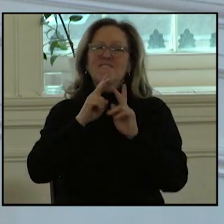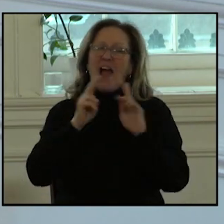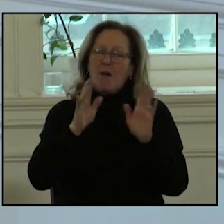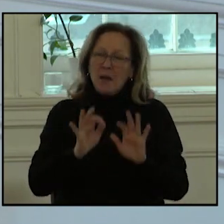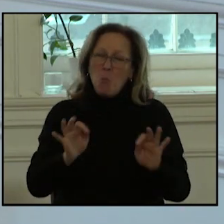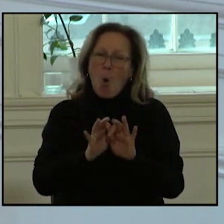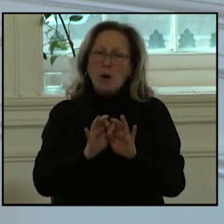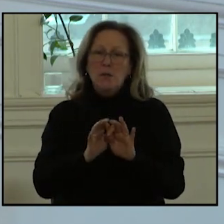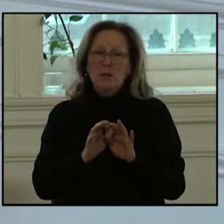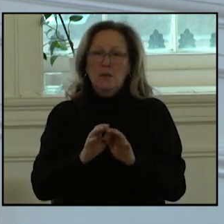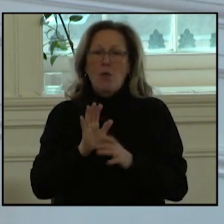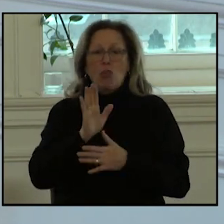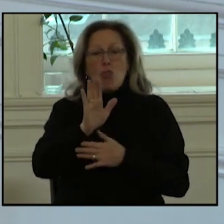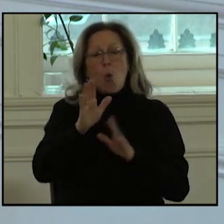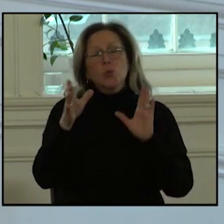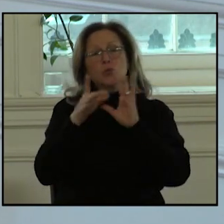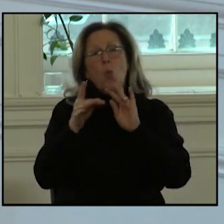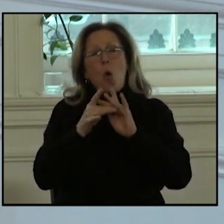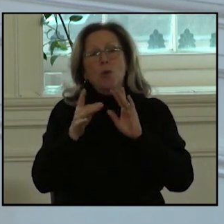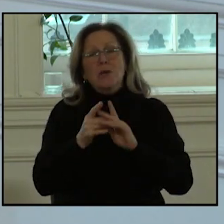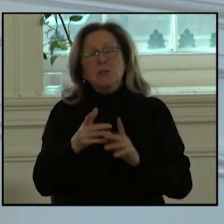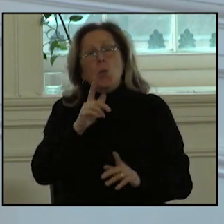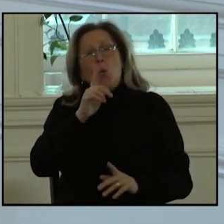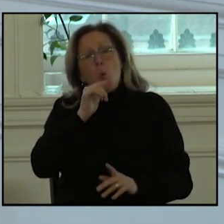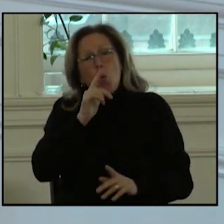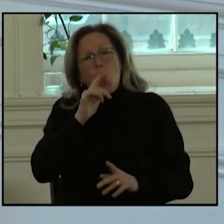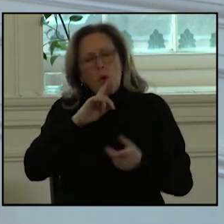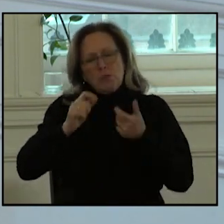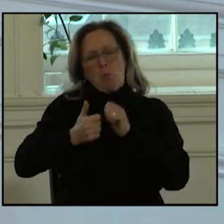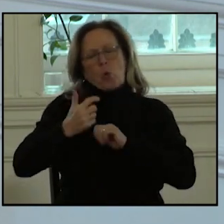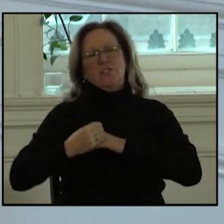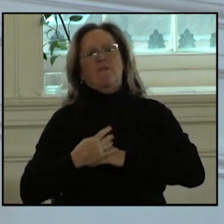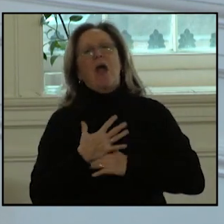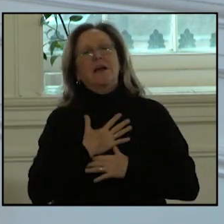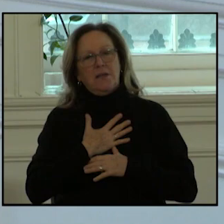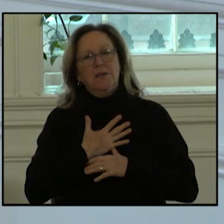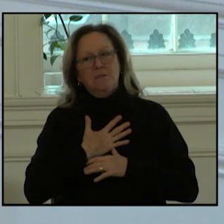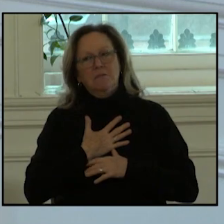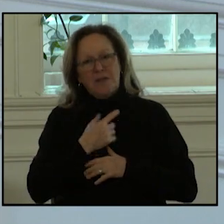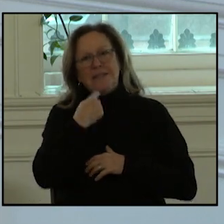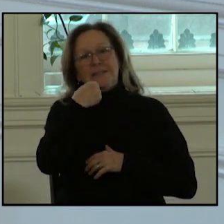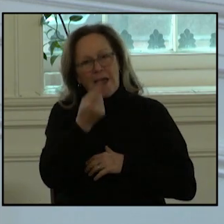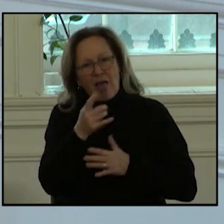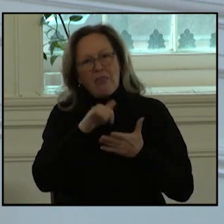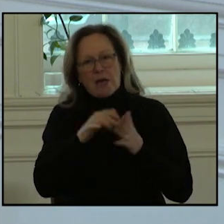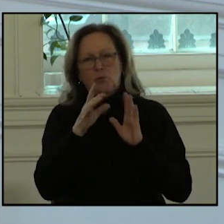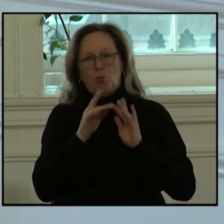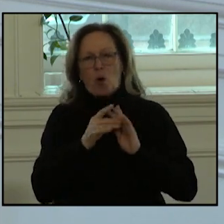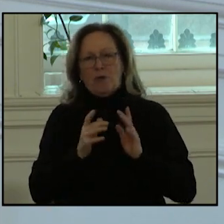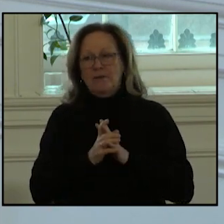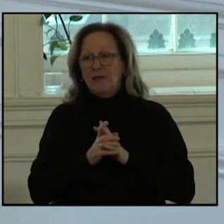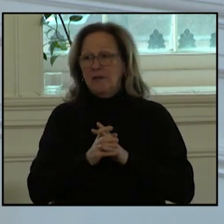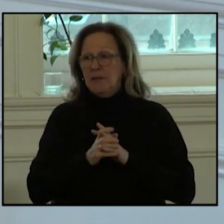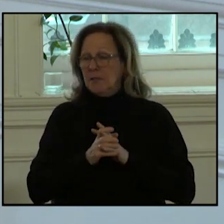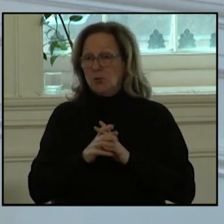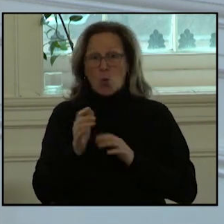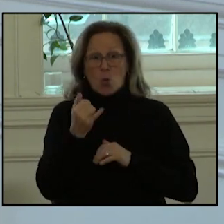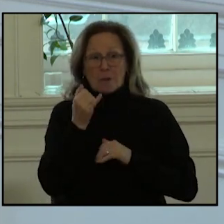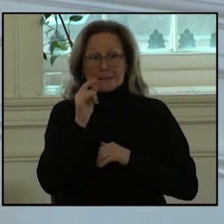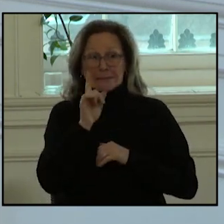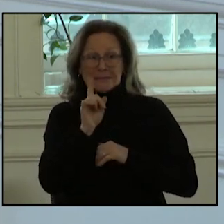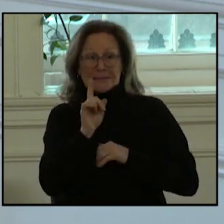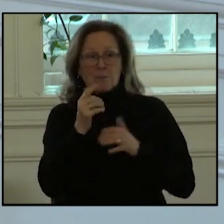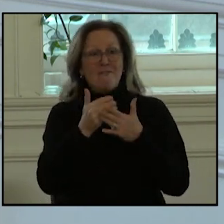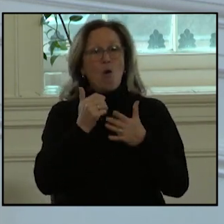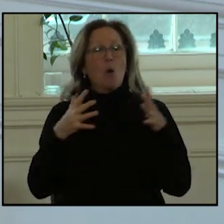those stories come from those who are the most affected by that. So before we wrap up, because we have a few more